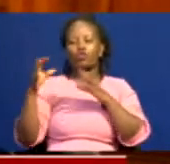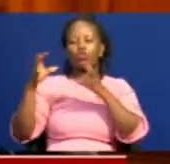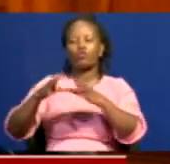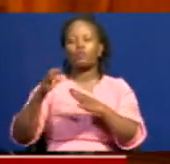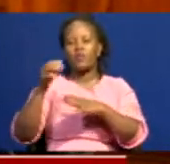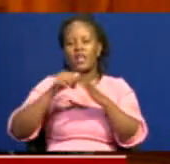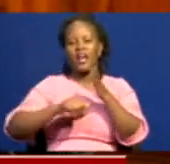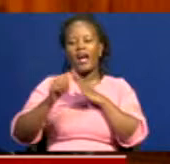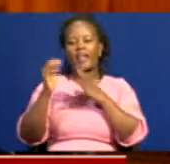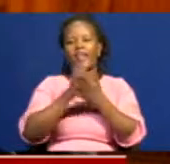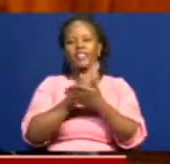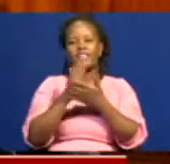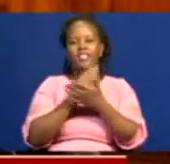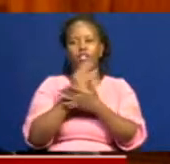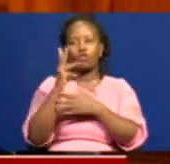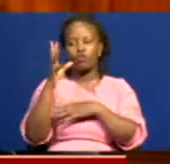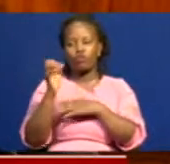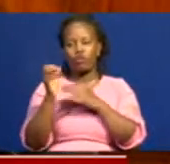40 and